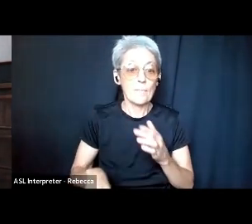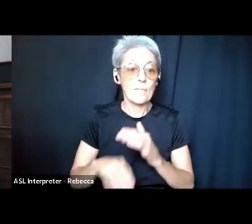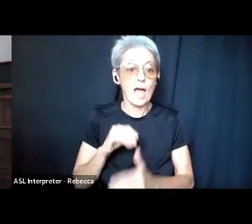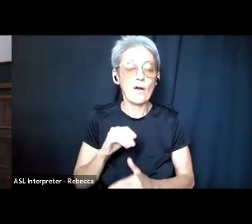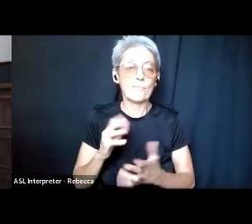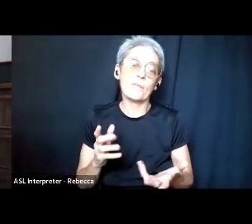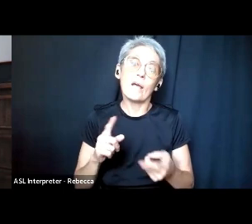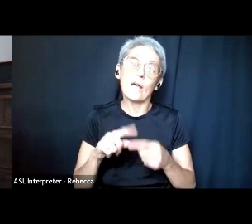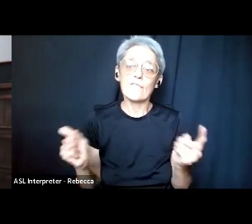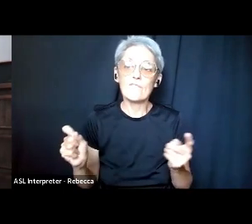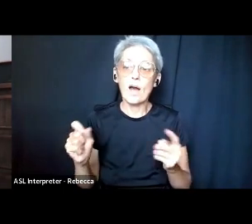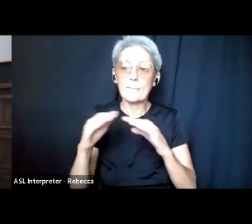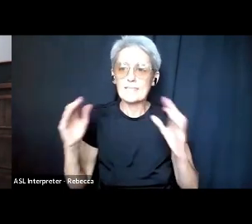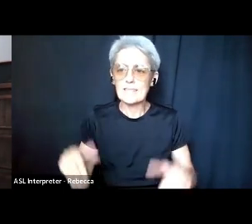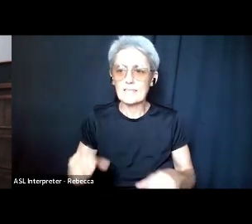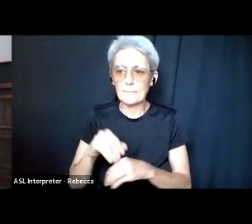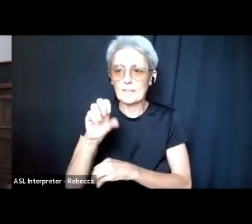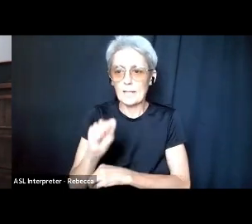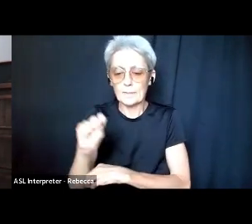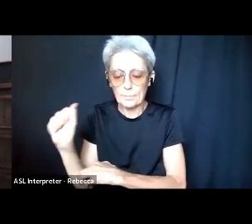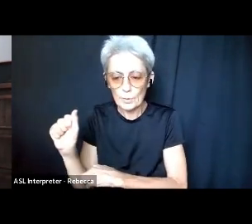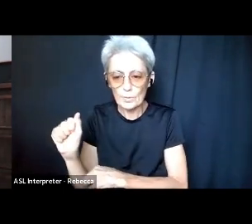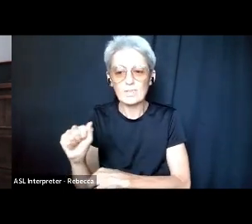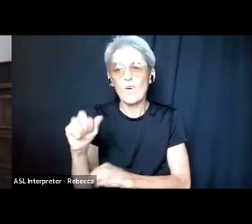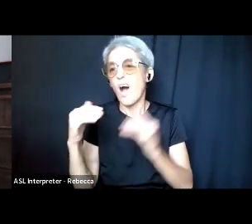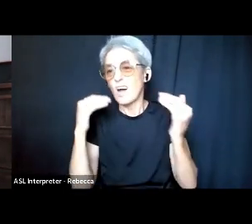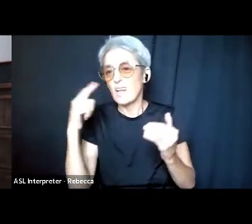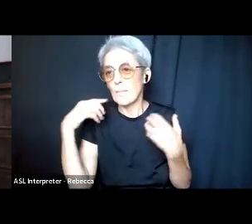abuse system or adult mental health systems, and there's a whole